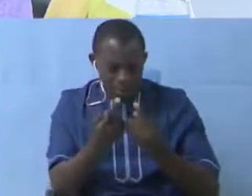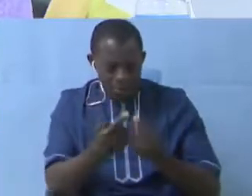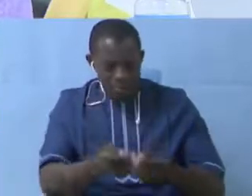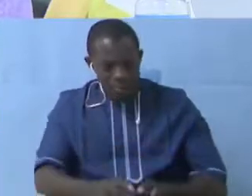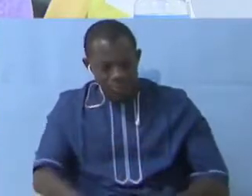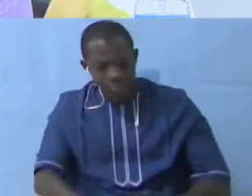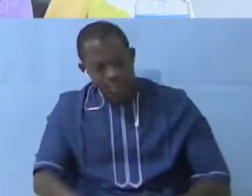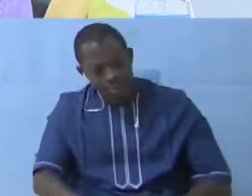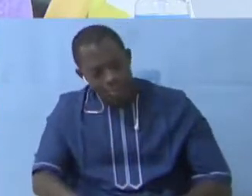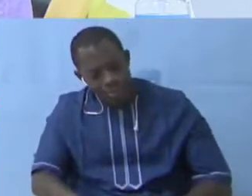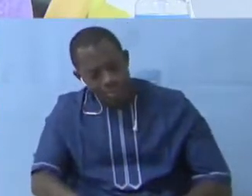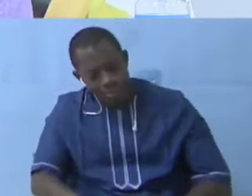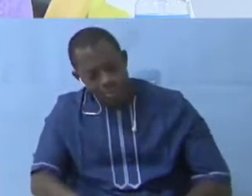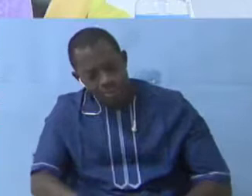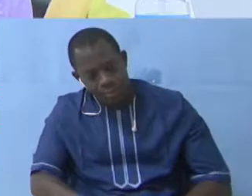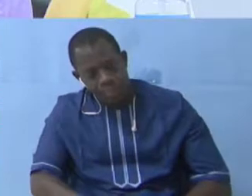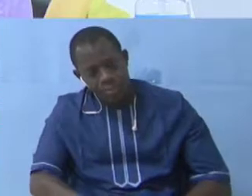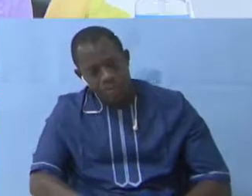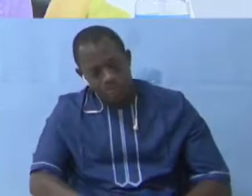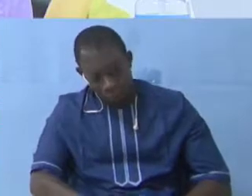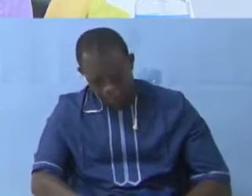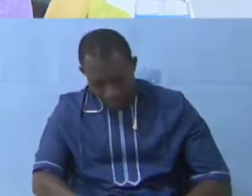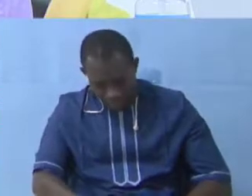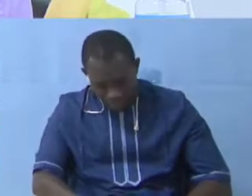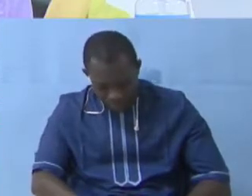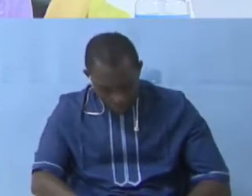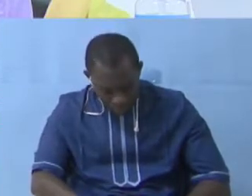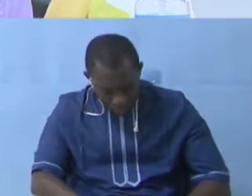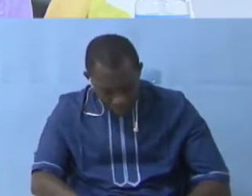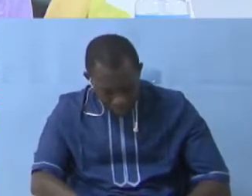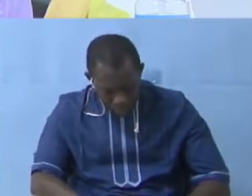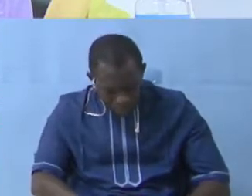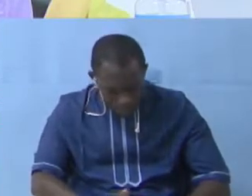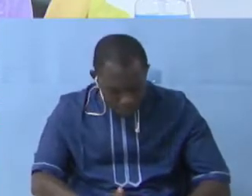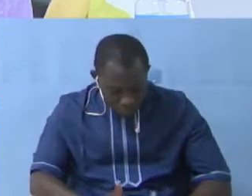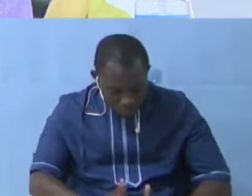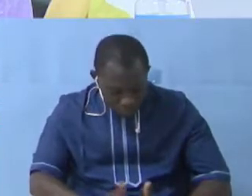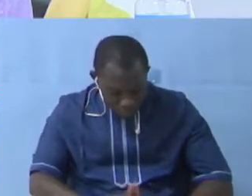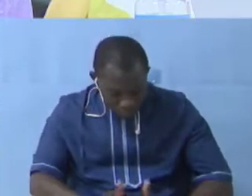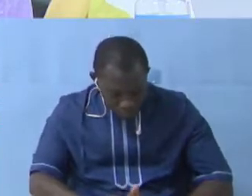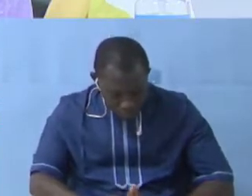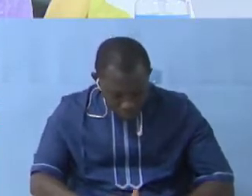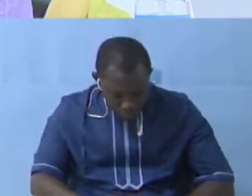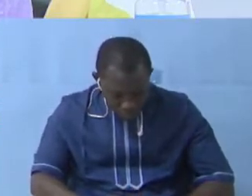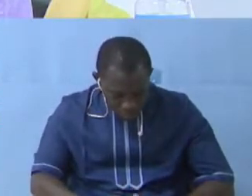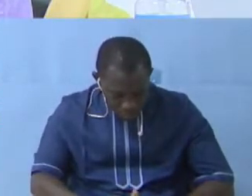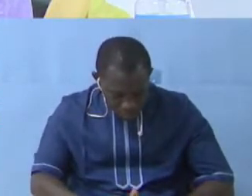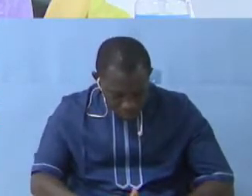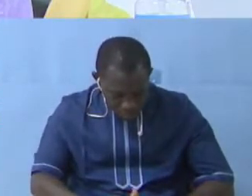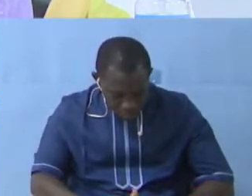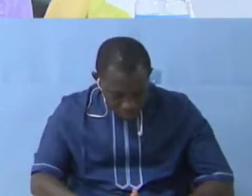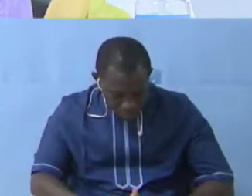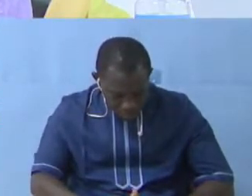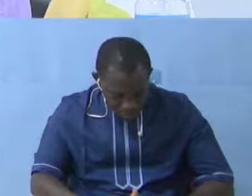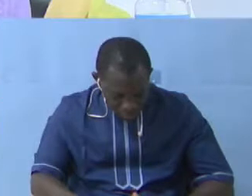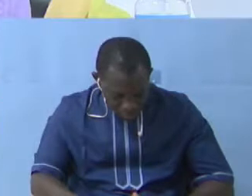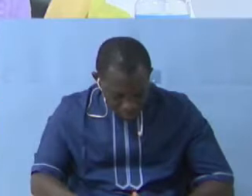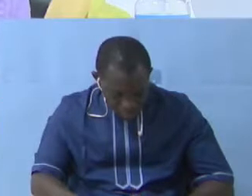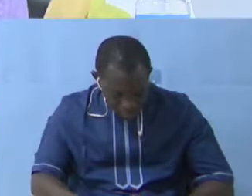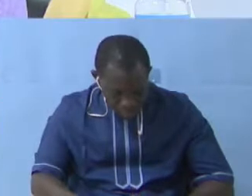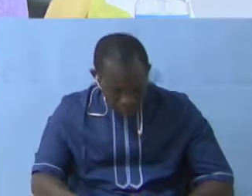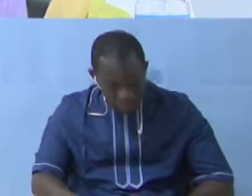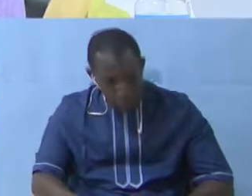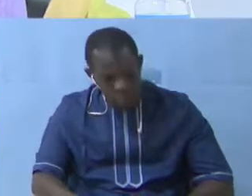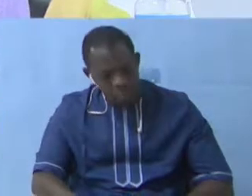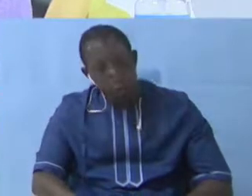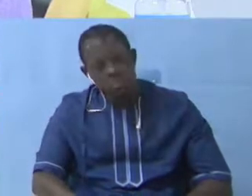leen seetloo rek mooy ñi nga xam ne nii ñooy baddu mbiri yelle fi doomu aadama ak ay wëy taskati xibaar ak ñi nga xam ne ni daal toog nañ fii xam ne